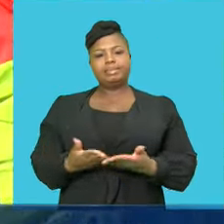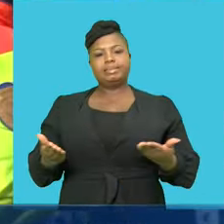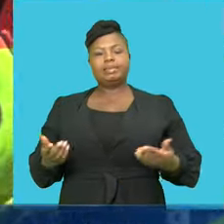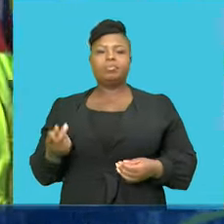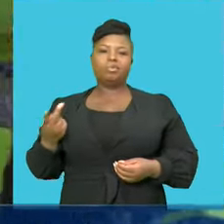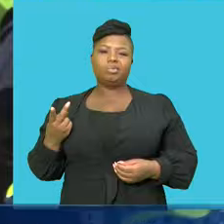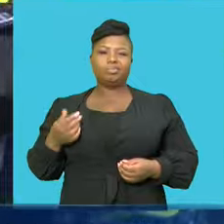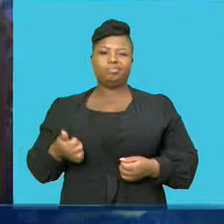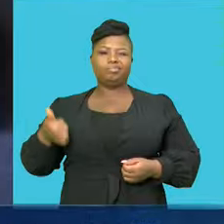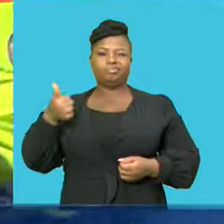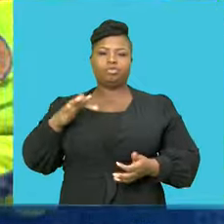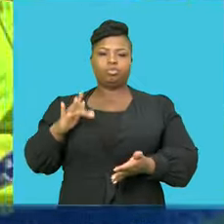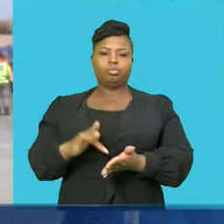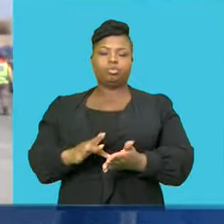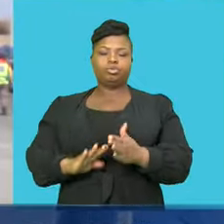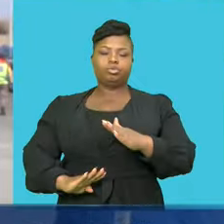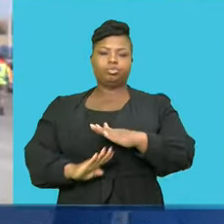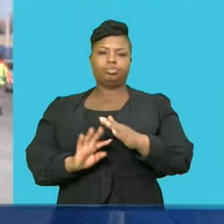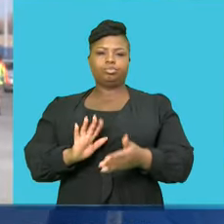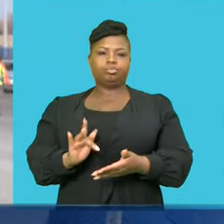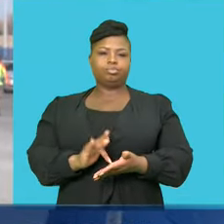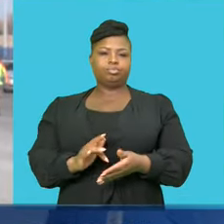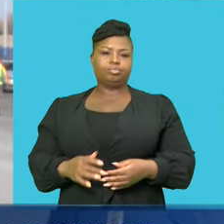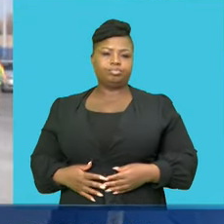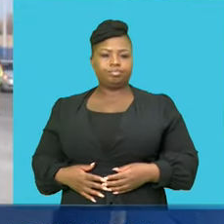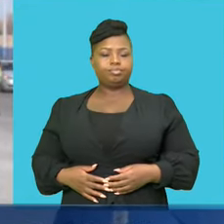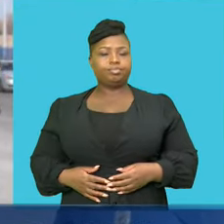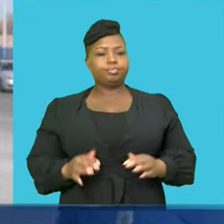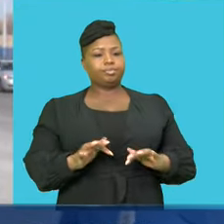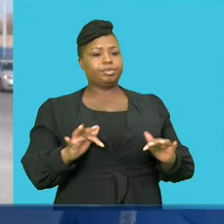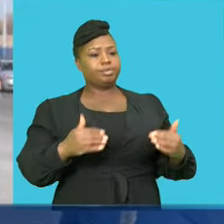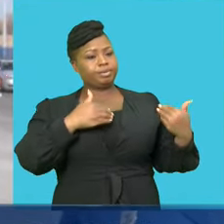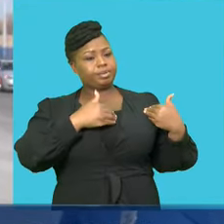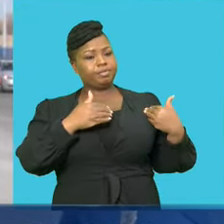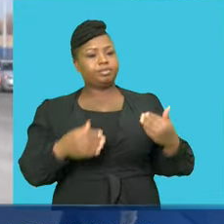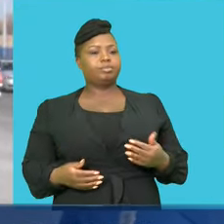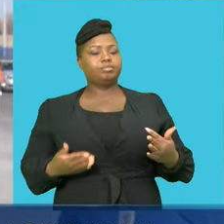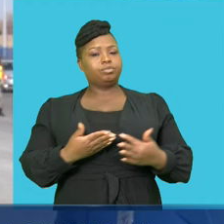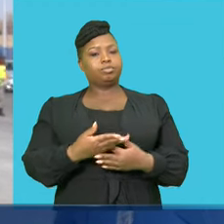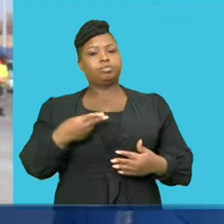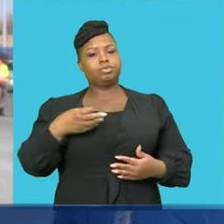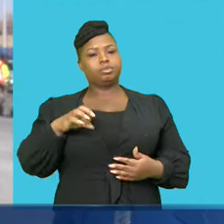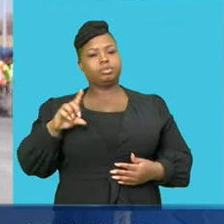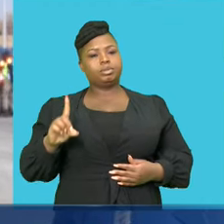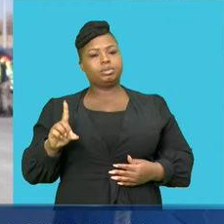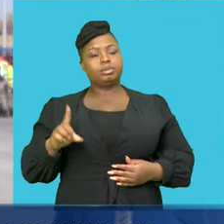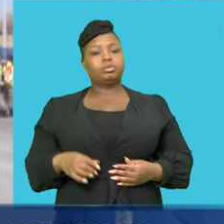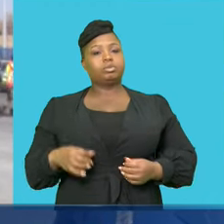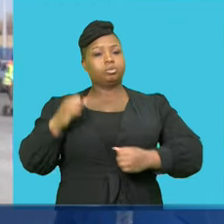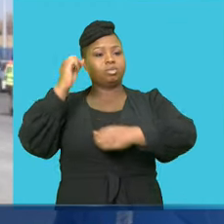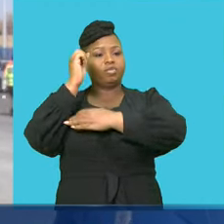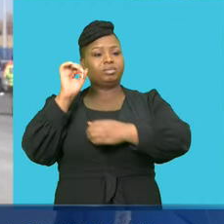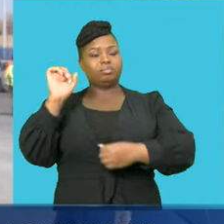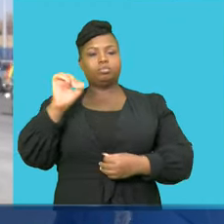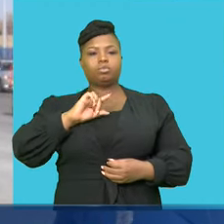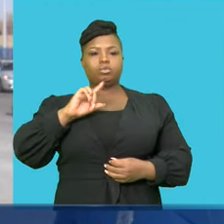bekhona kwizikhundla eziphezulu. Within public safety, what we are through the office of the HOD, obviously, because